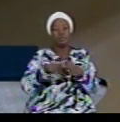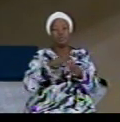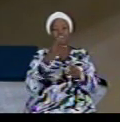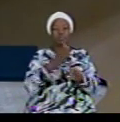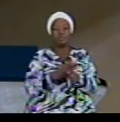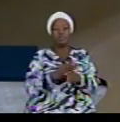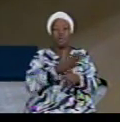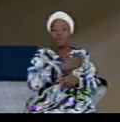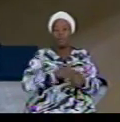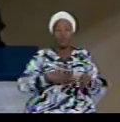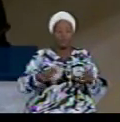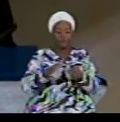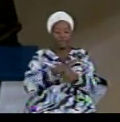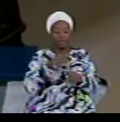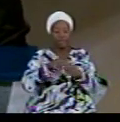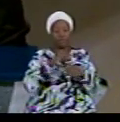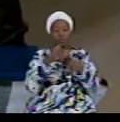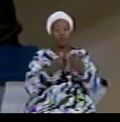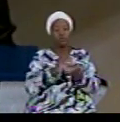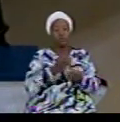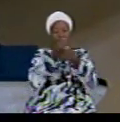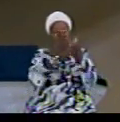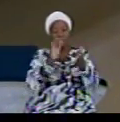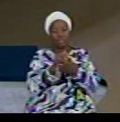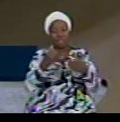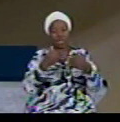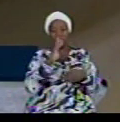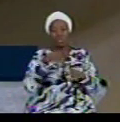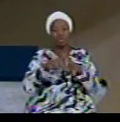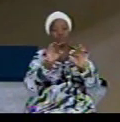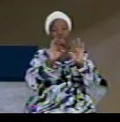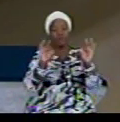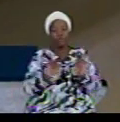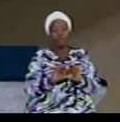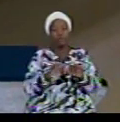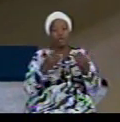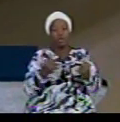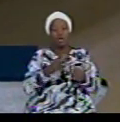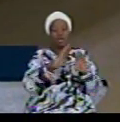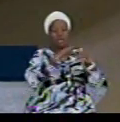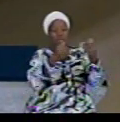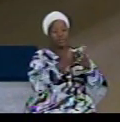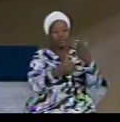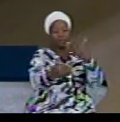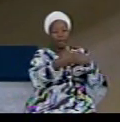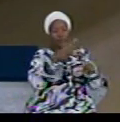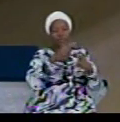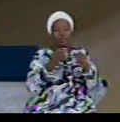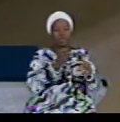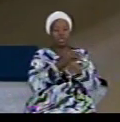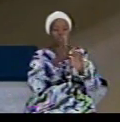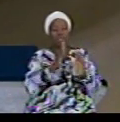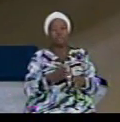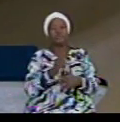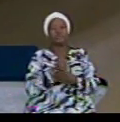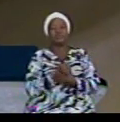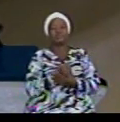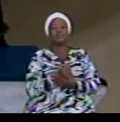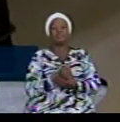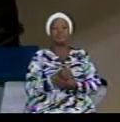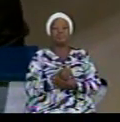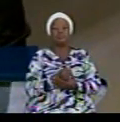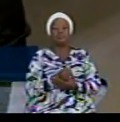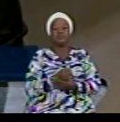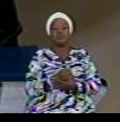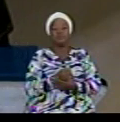please fill in all the information that you are supposed to fill in and hand it, the slips back to our follow-up